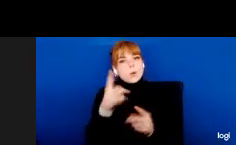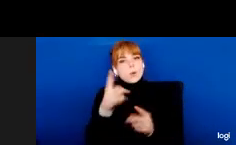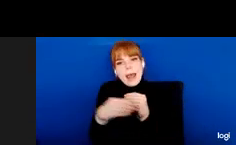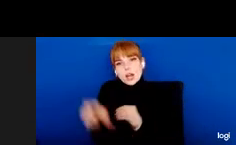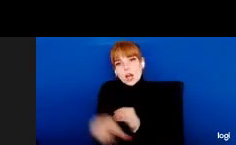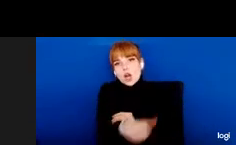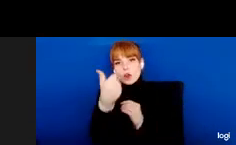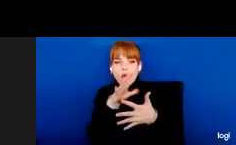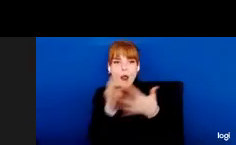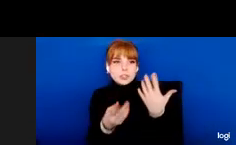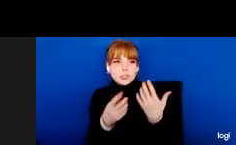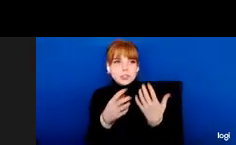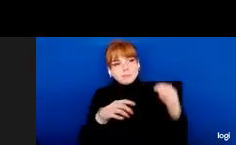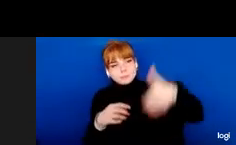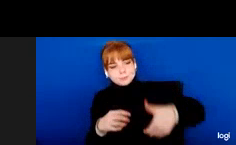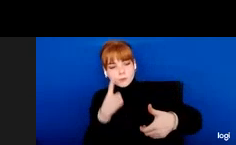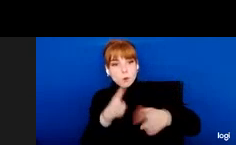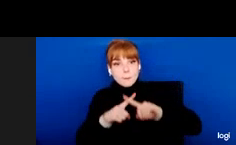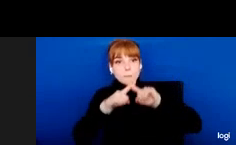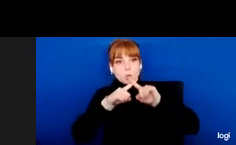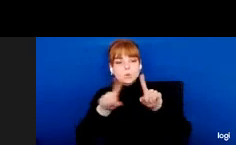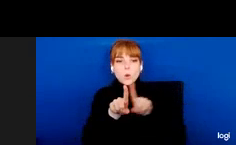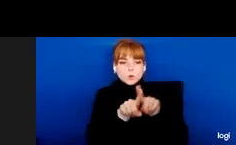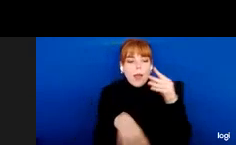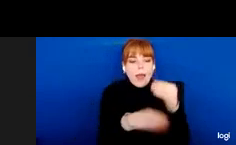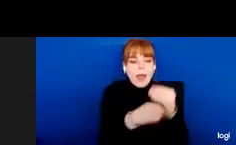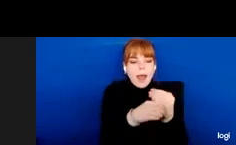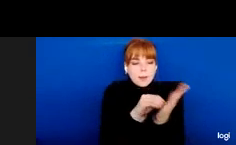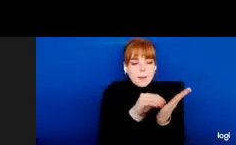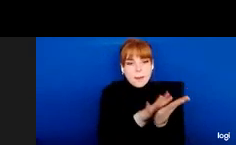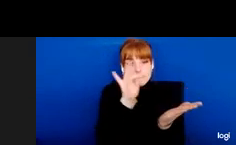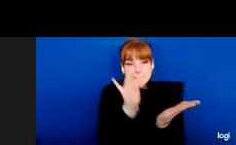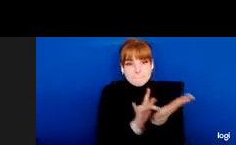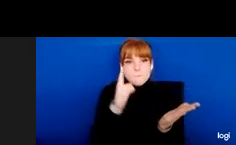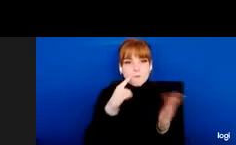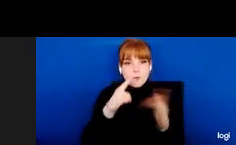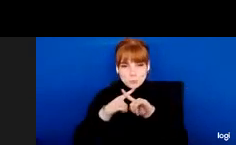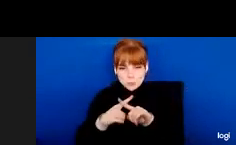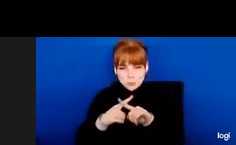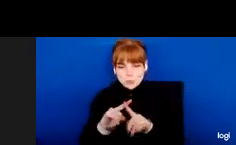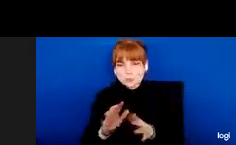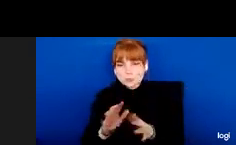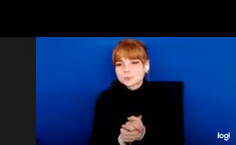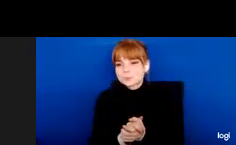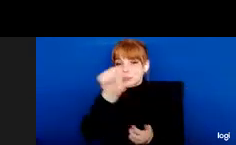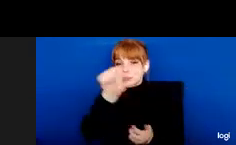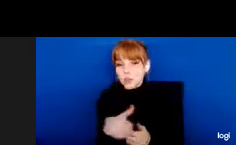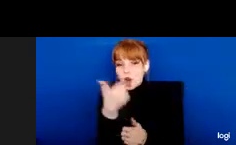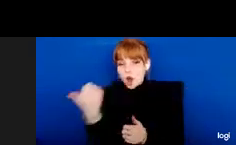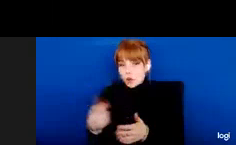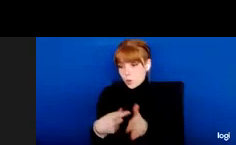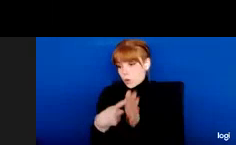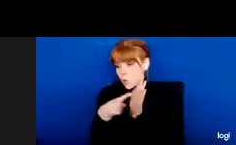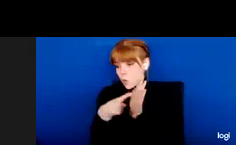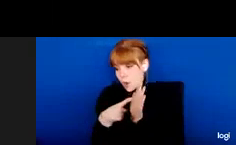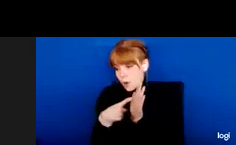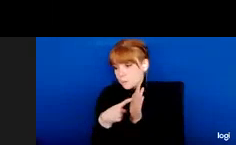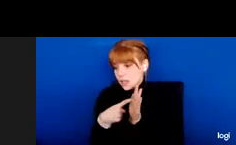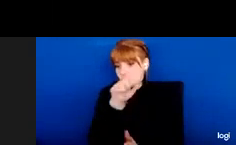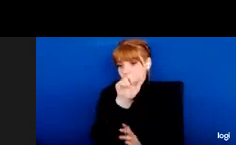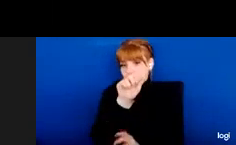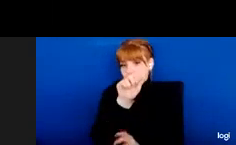I do want to mention a couple triple A. I'm try that again. Triple A requirements as well. Now, I did mention,